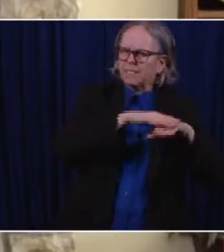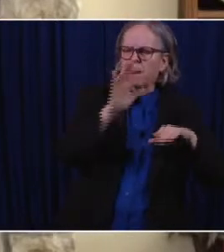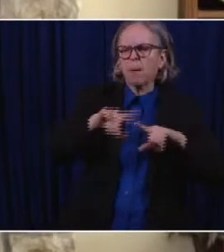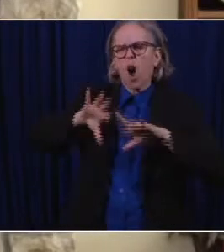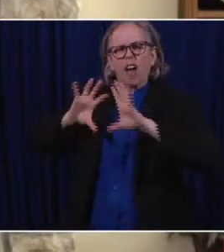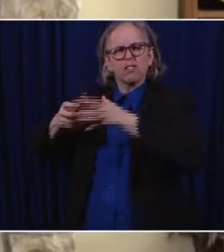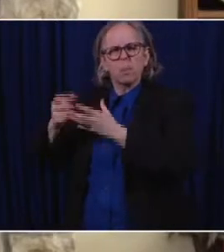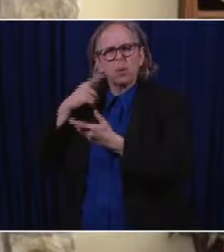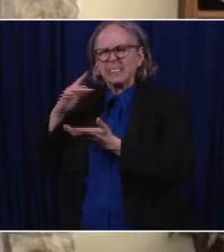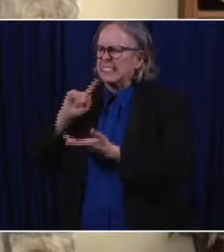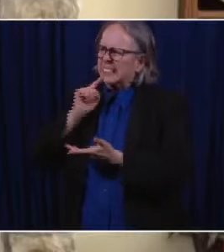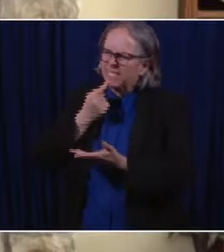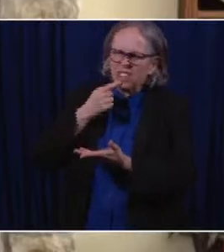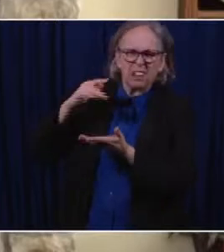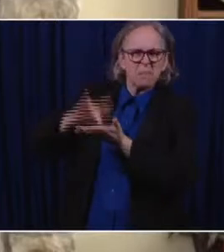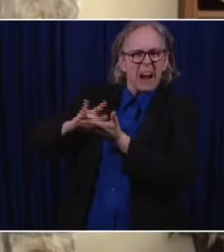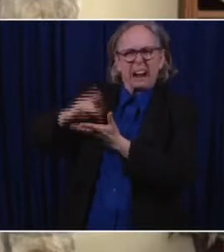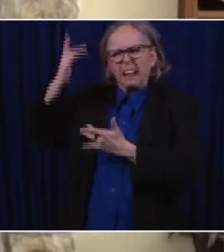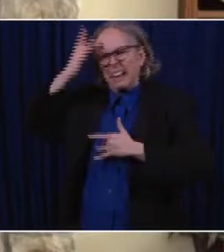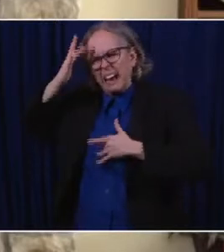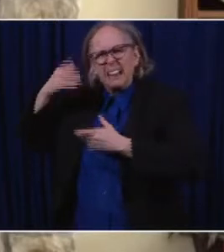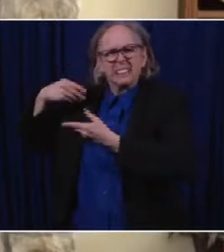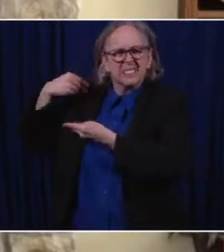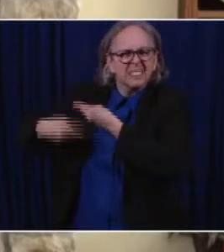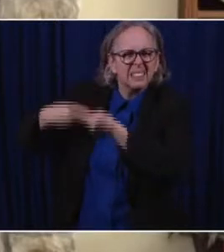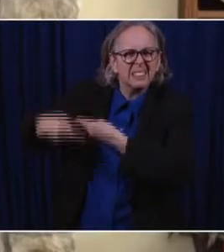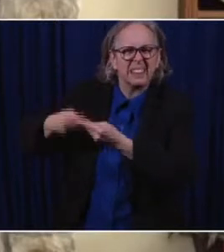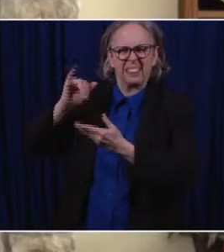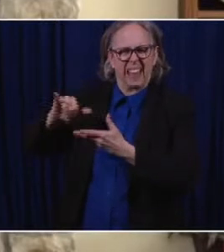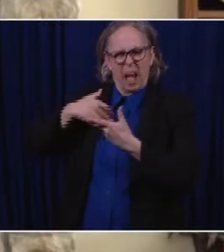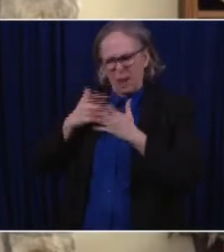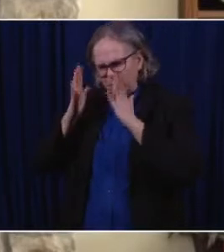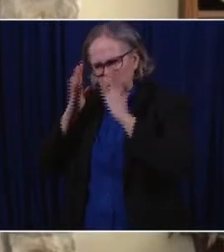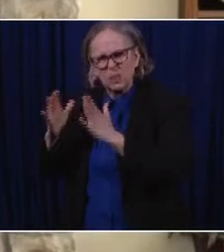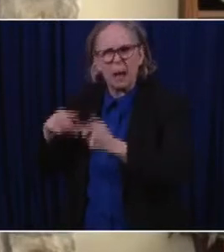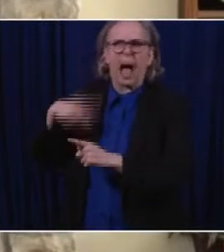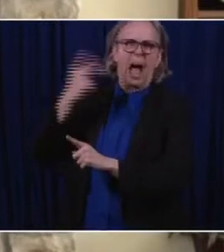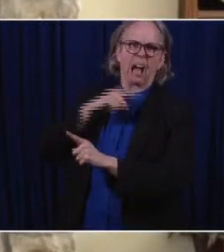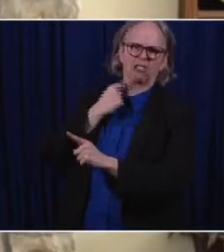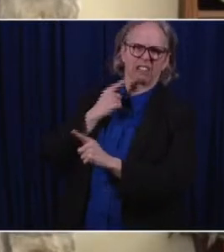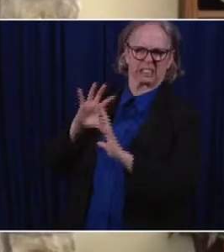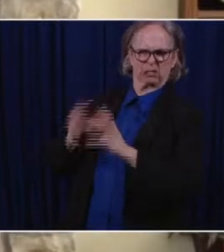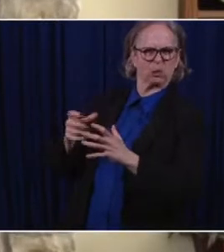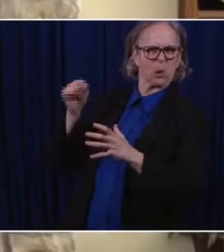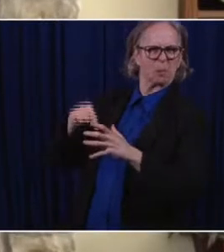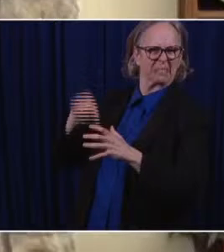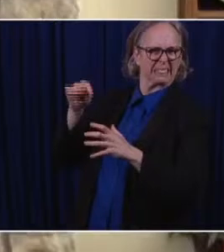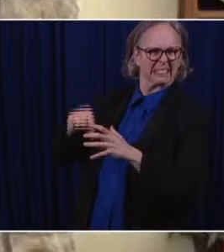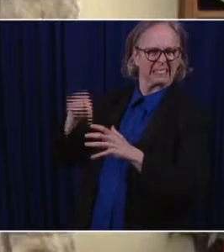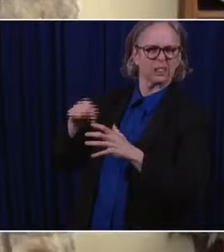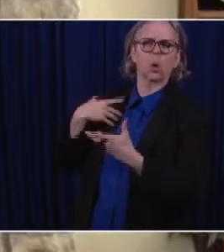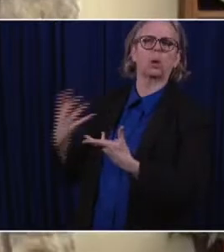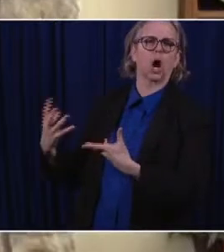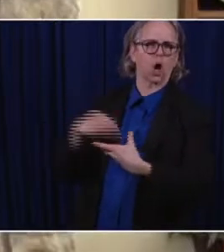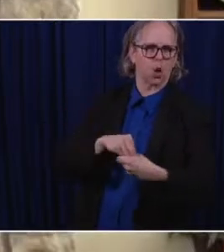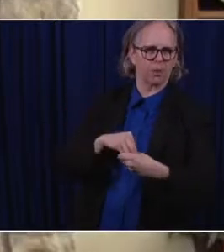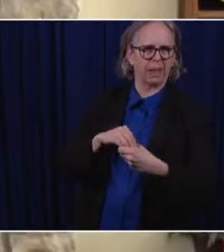qualify because the data shows that if they got COVID, they are